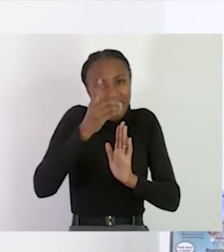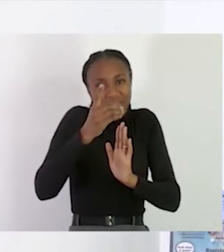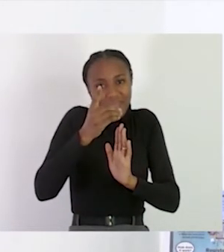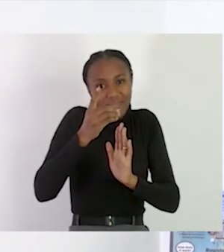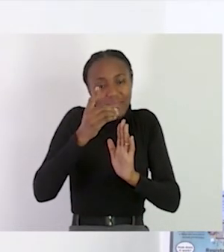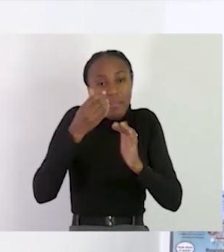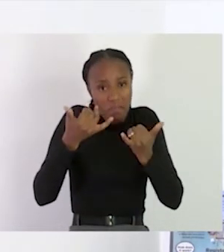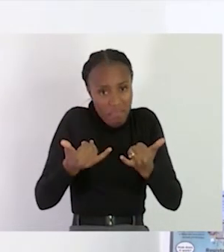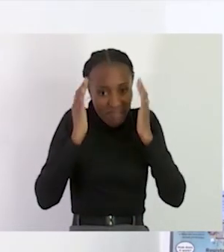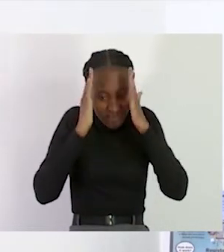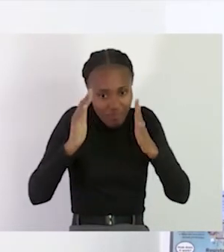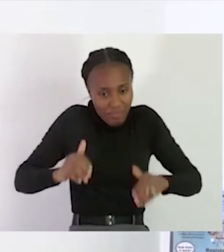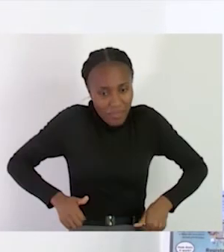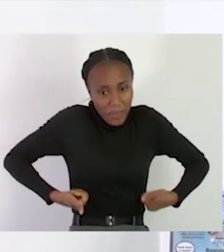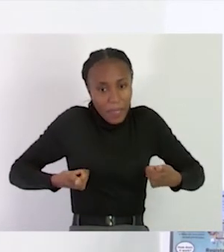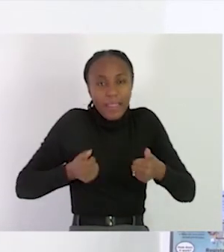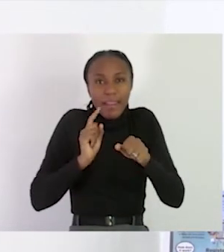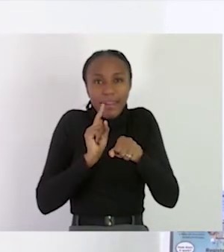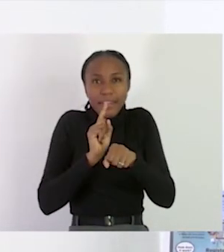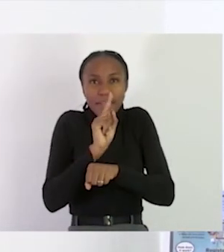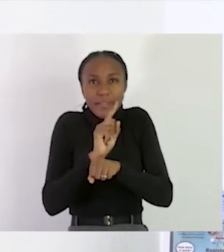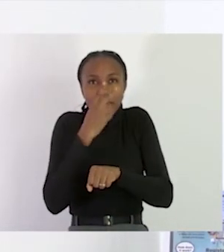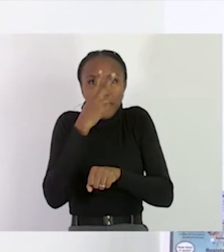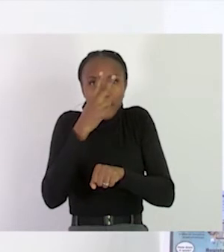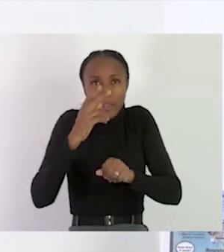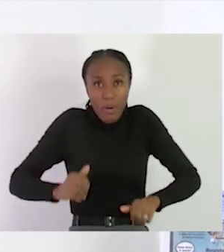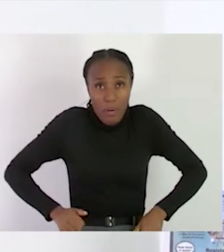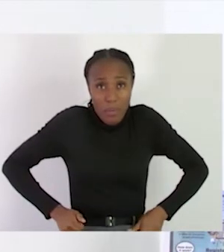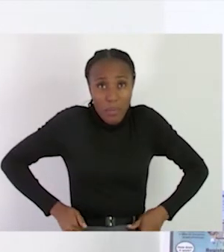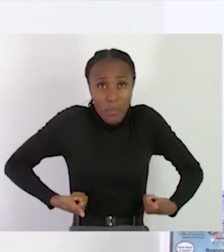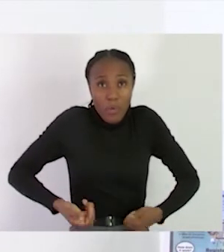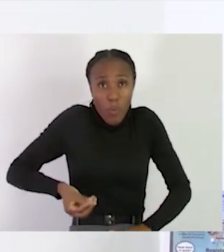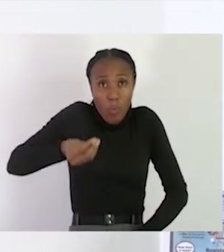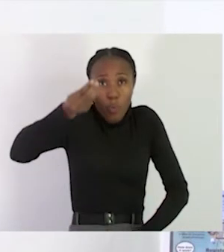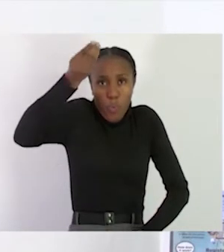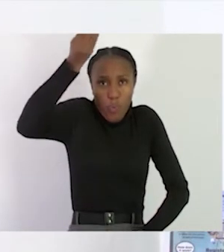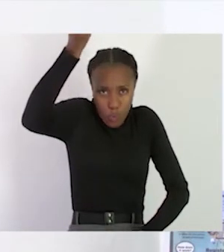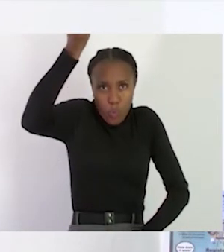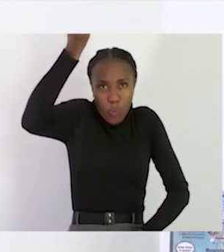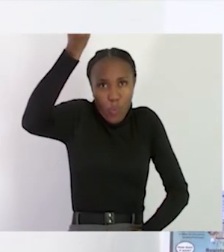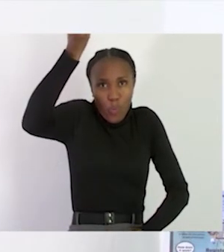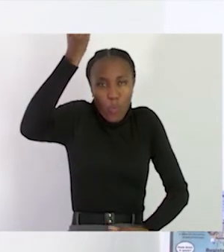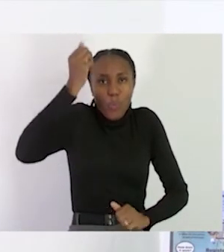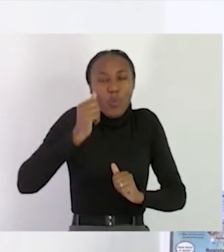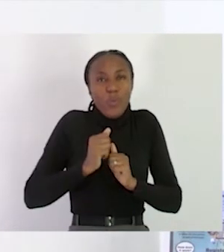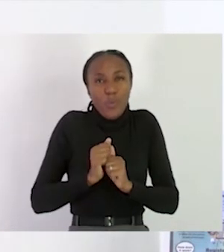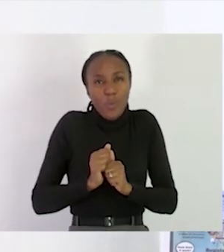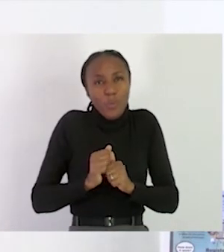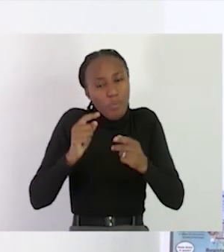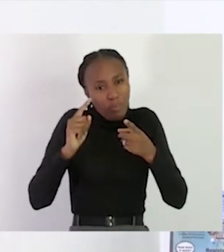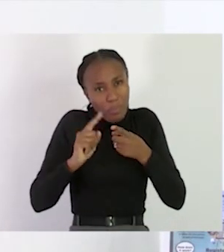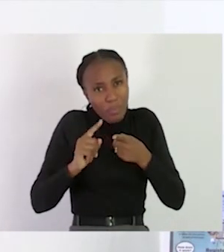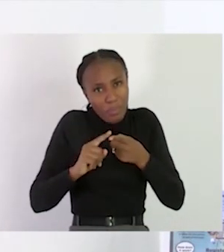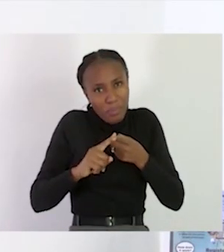the boys. First, you will see that boys will grow taller, the height changes. Another